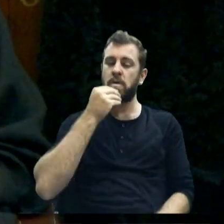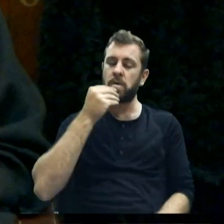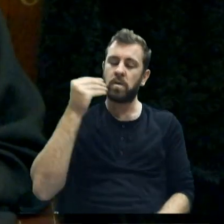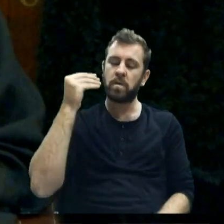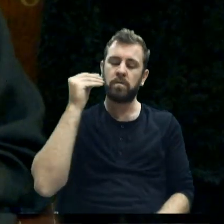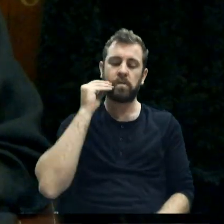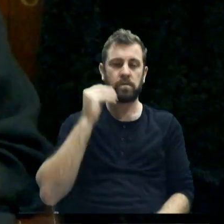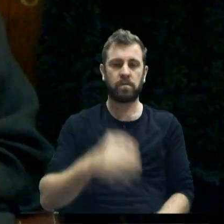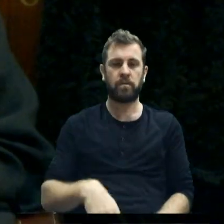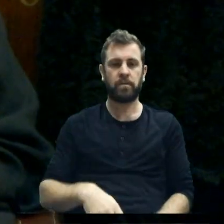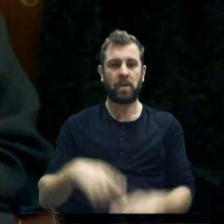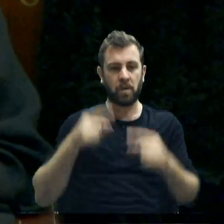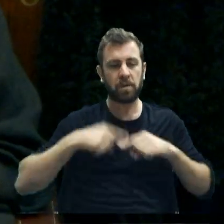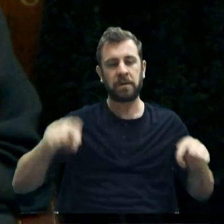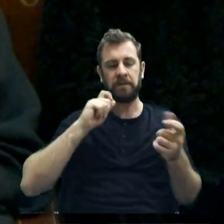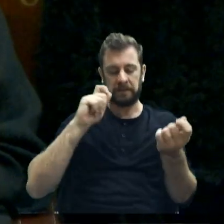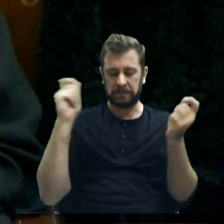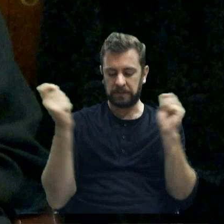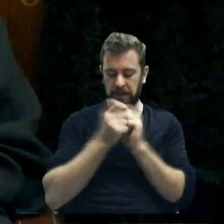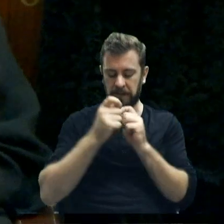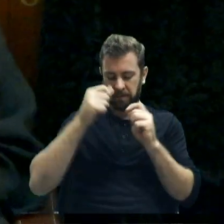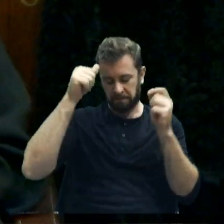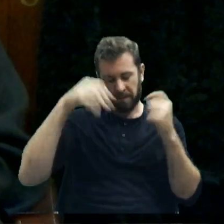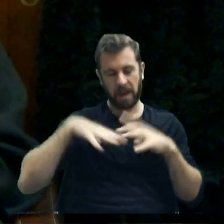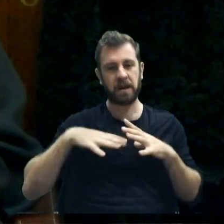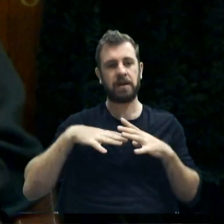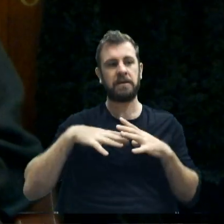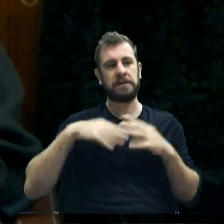revive our manhood. Teach your boys to be men.